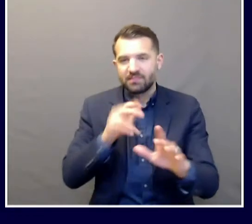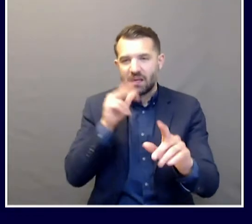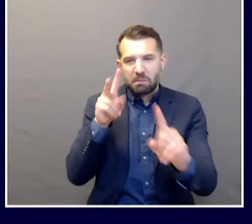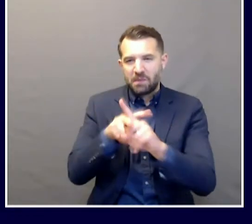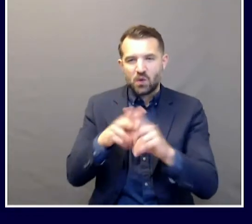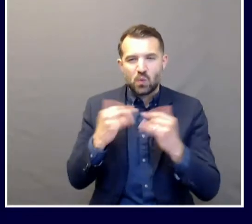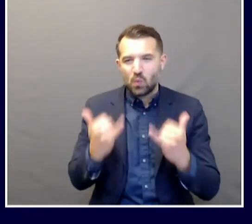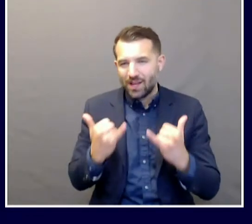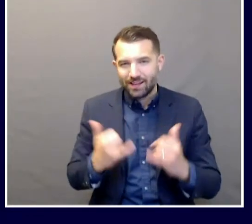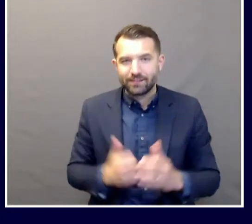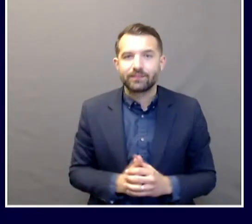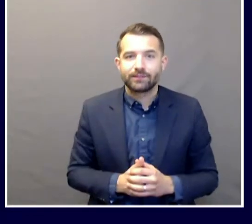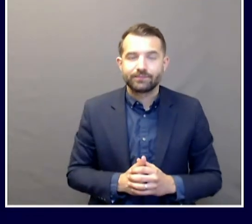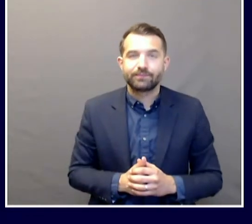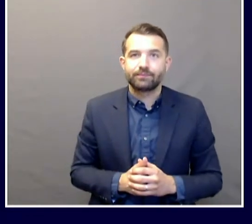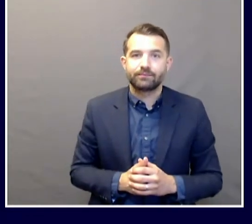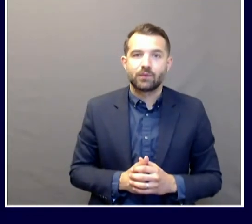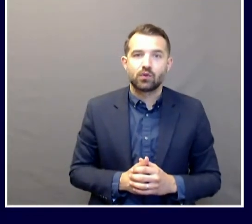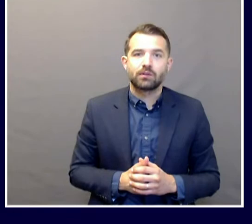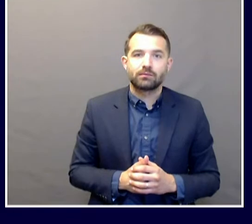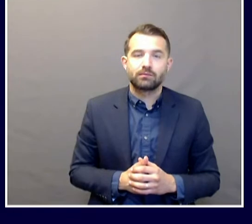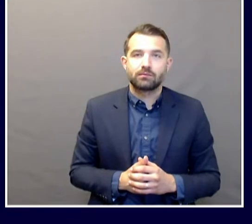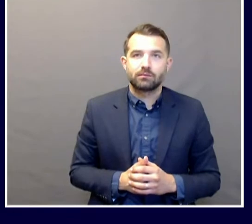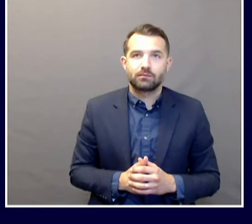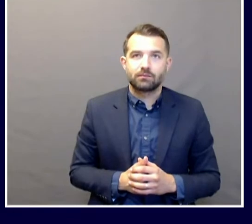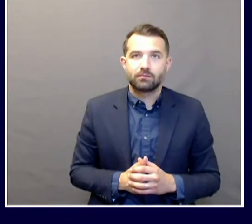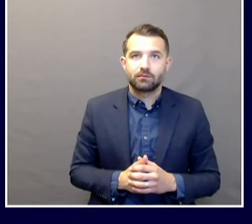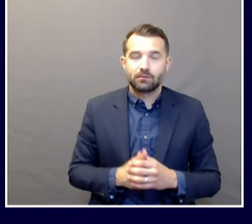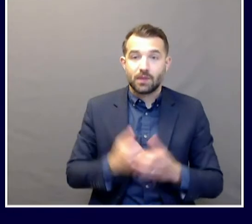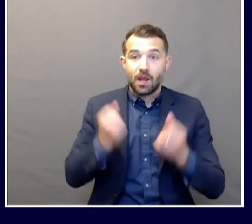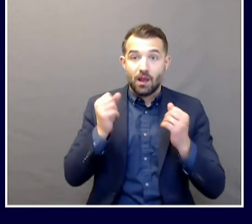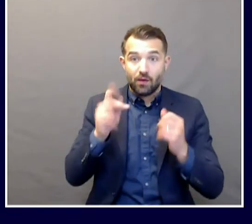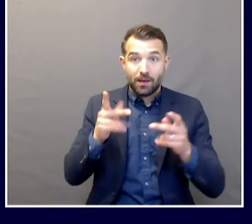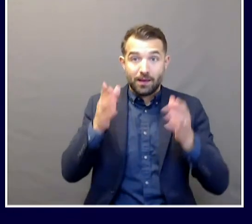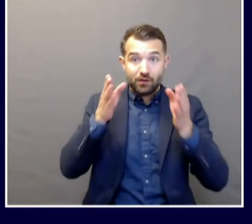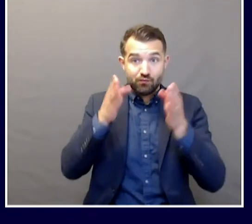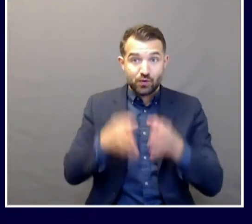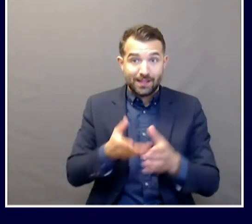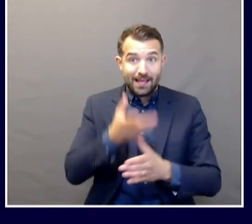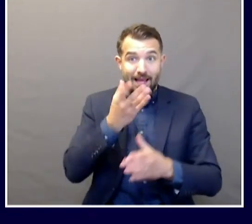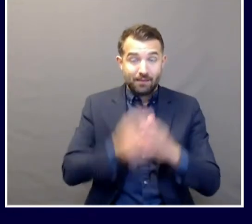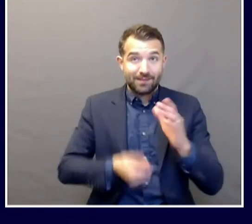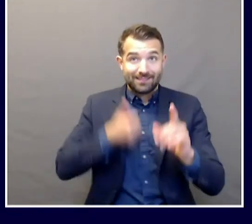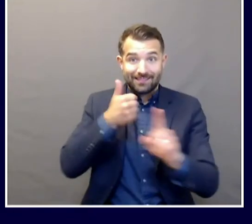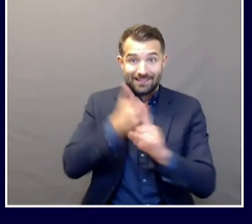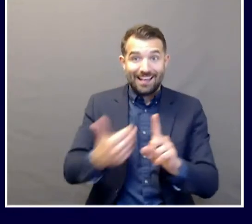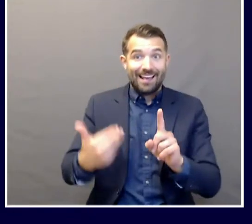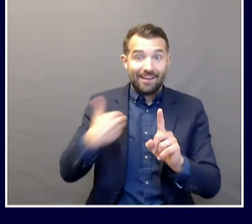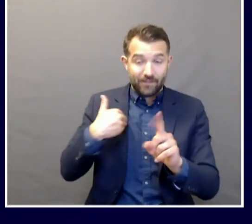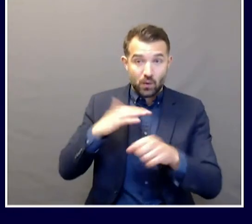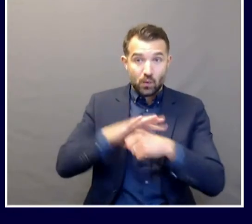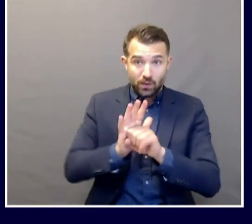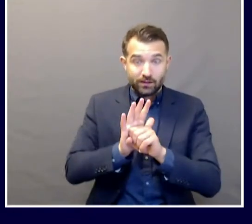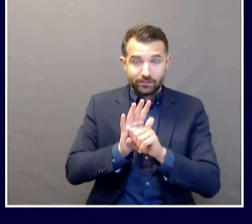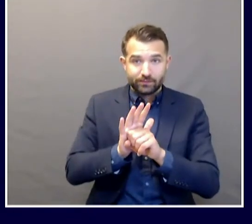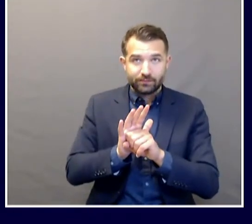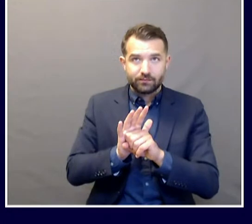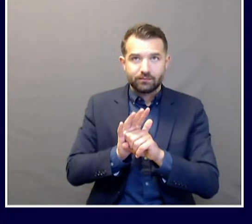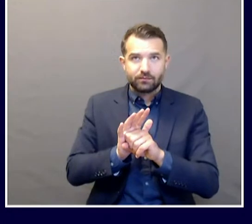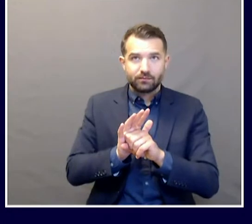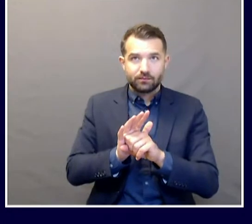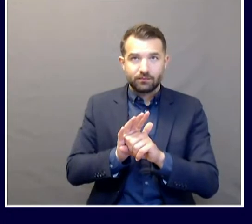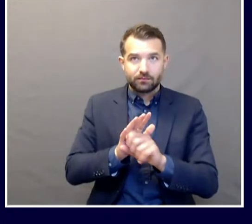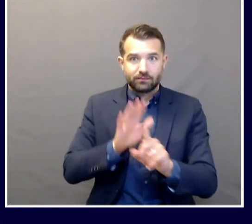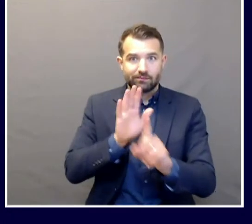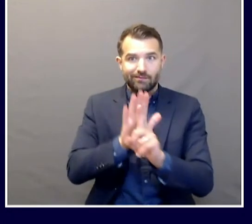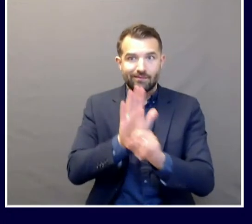who dies with COVID automatically tested for variants now, or will they be now that we're seeing more